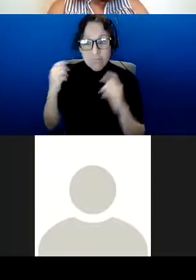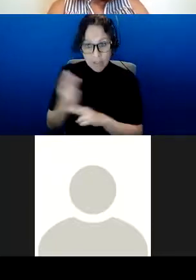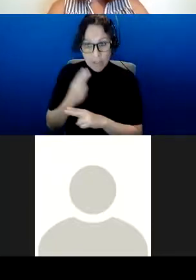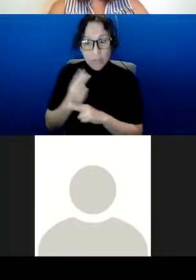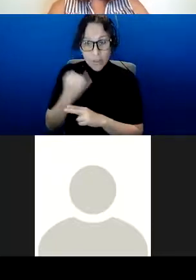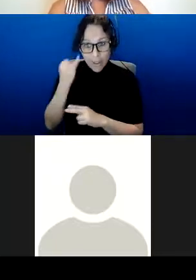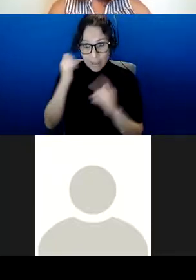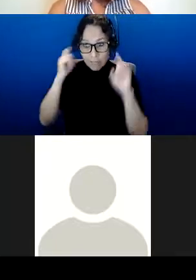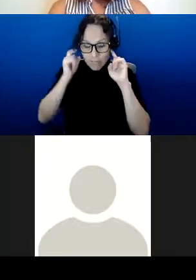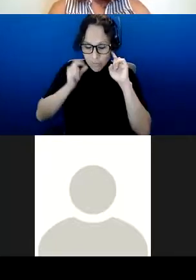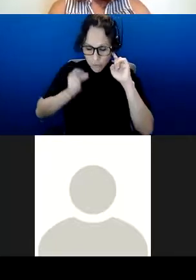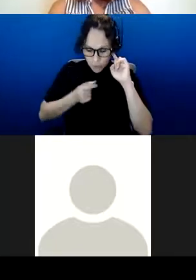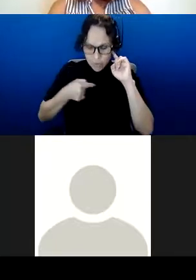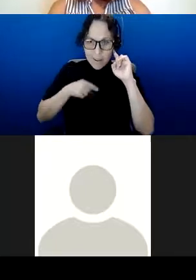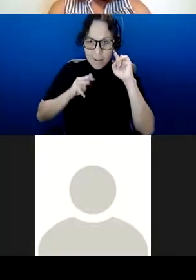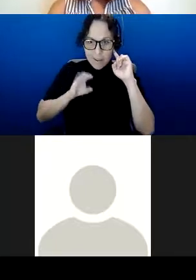a microphone.